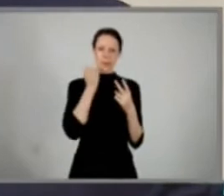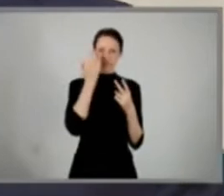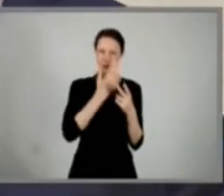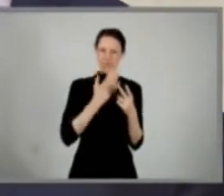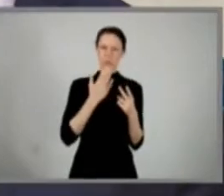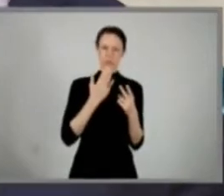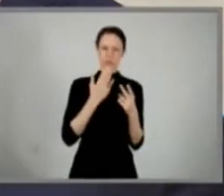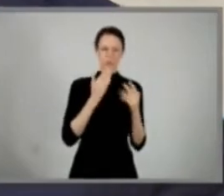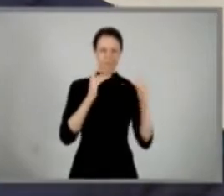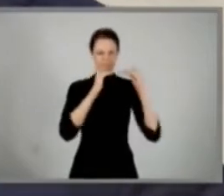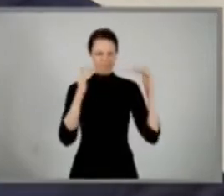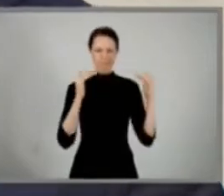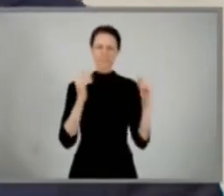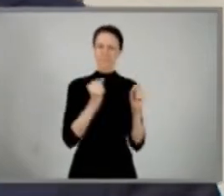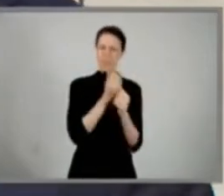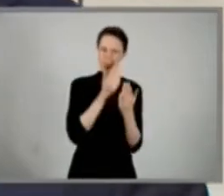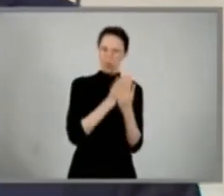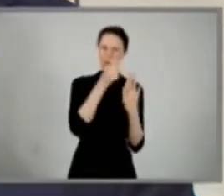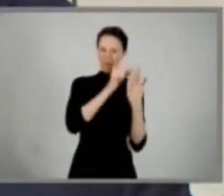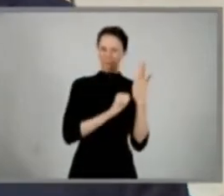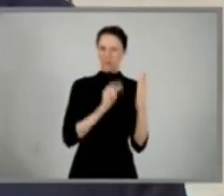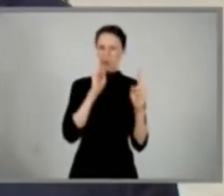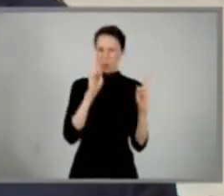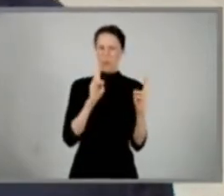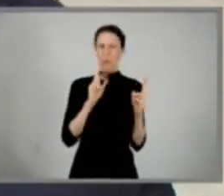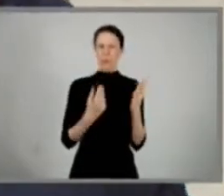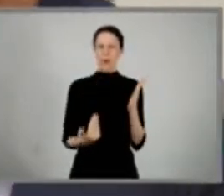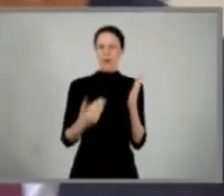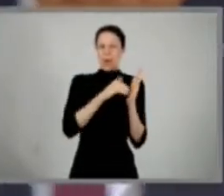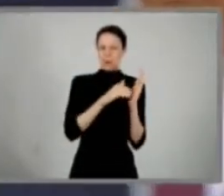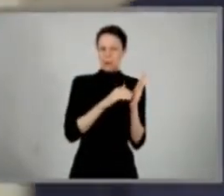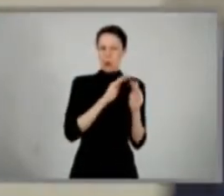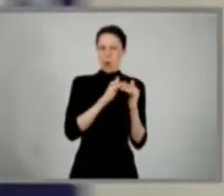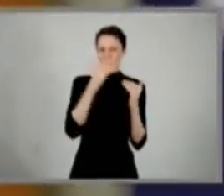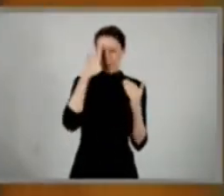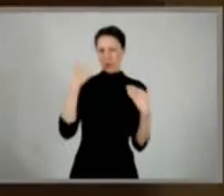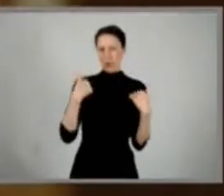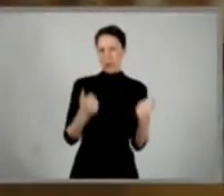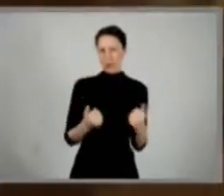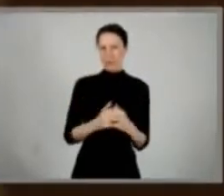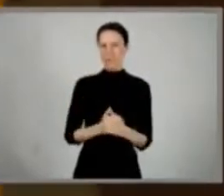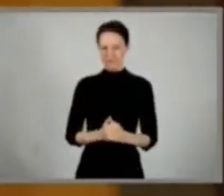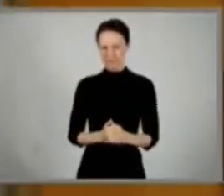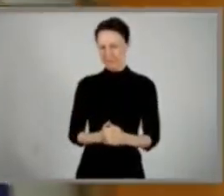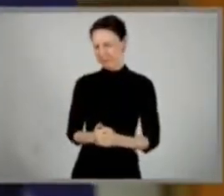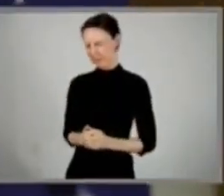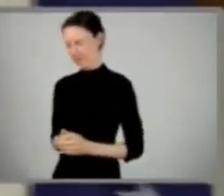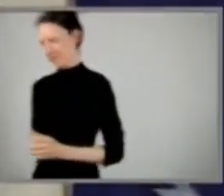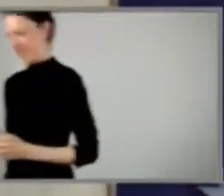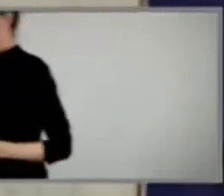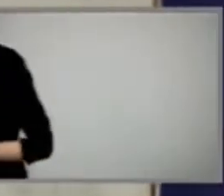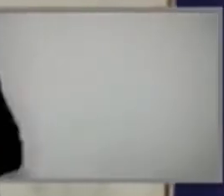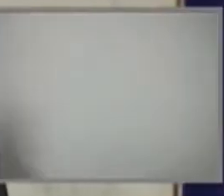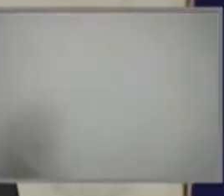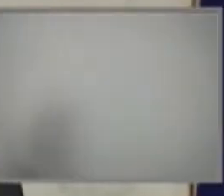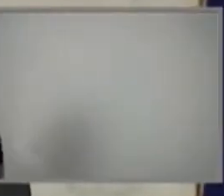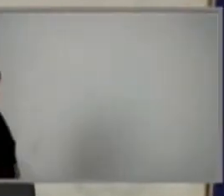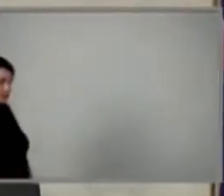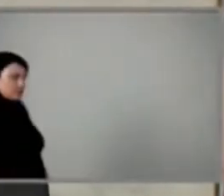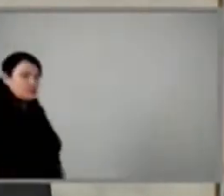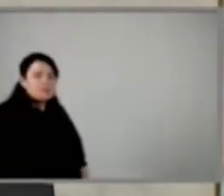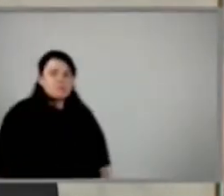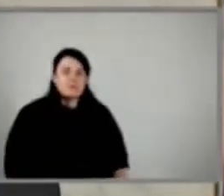you on to Professor Kelly, and then I'll pass you on to Dr. Finkel. Thank you, PM. So, as the PM has mentioned, another excellent